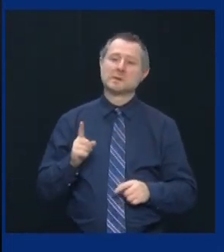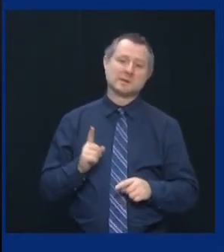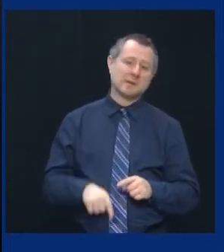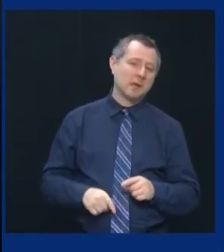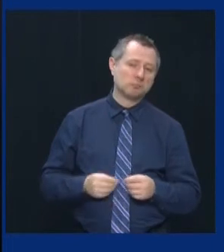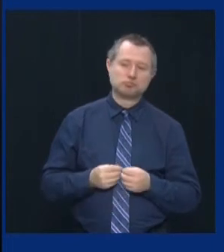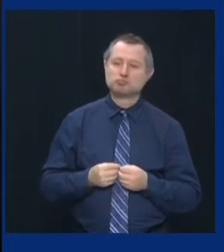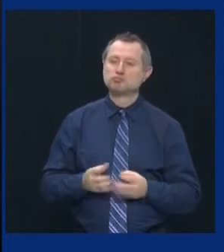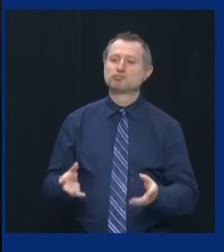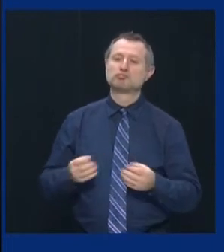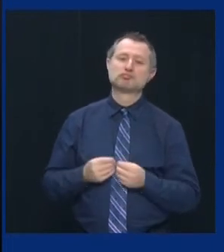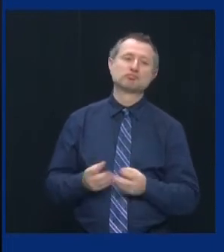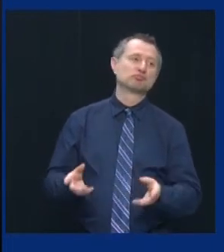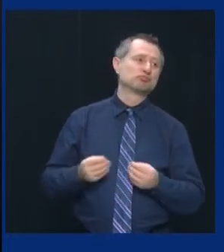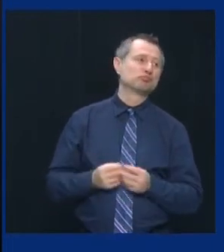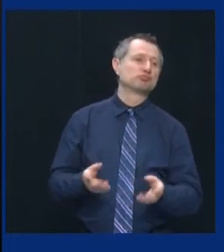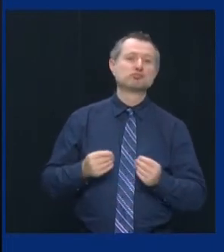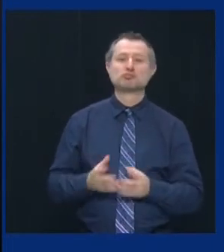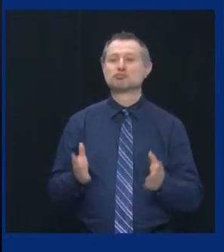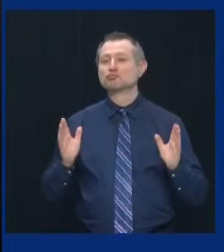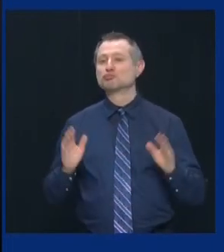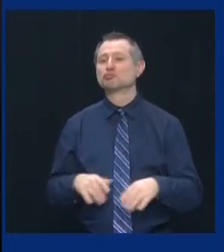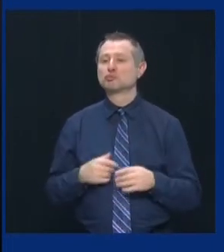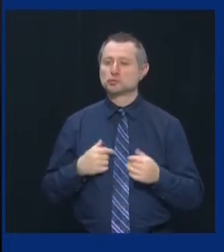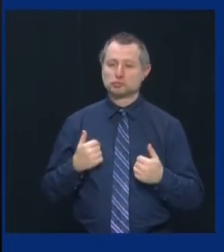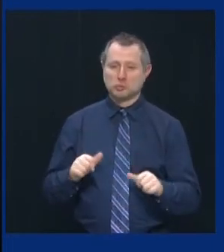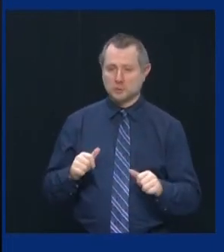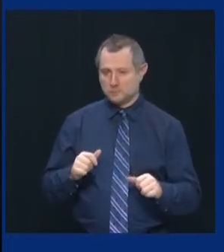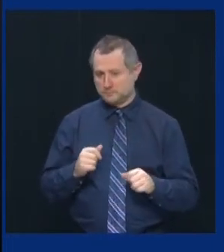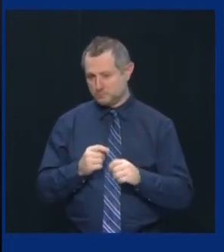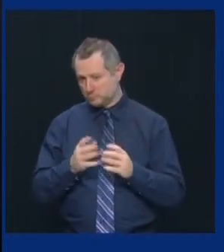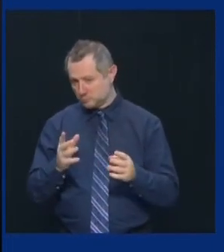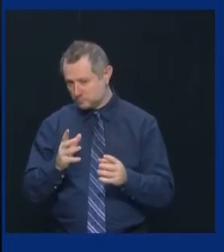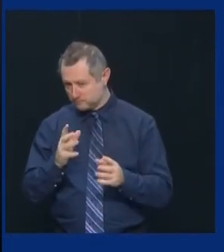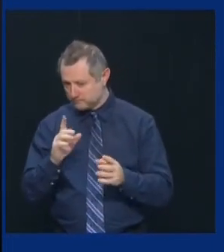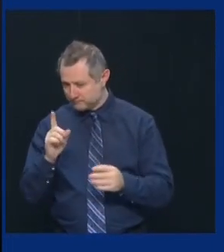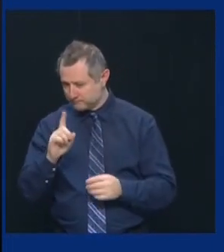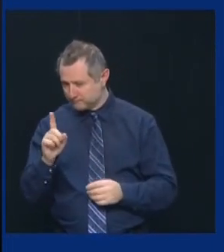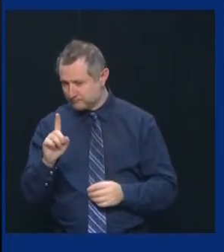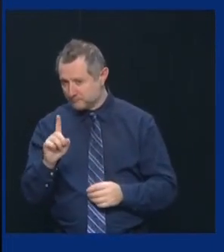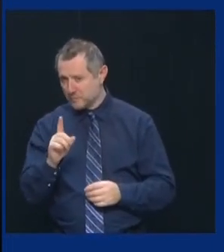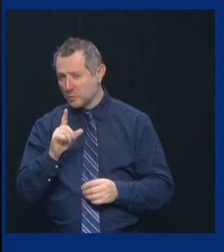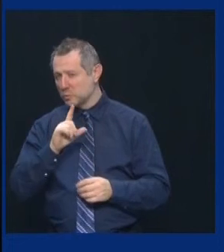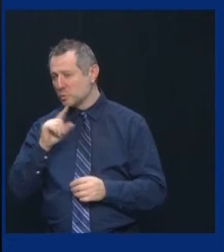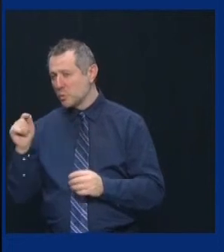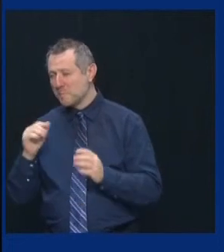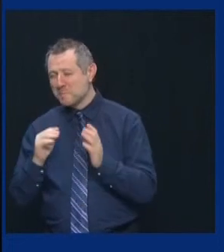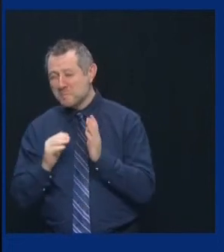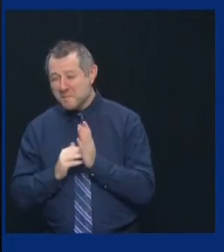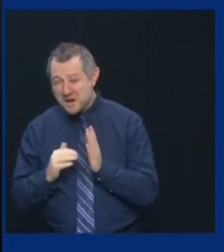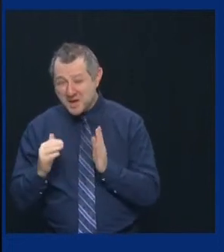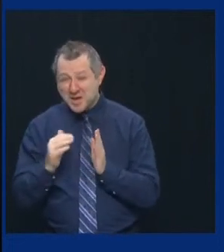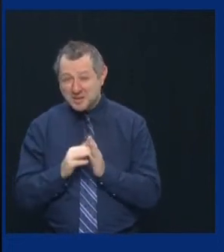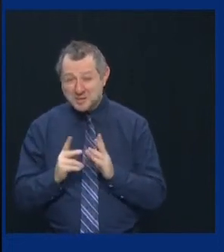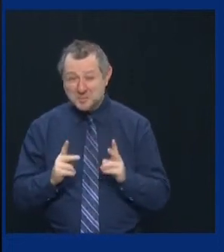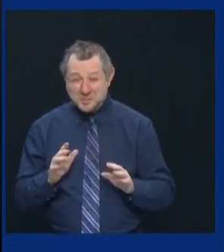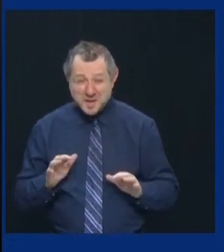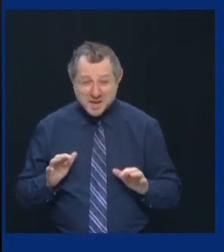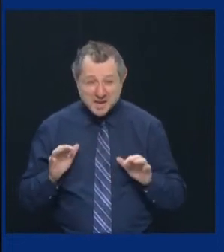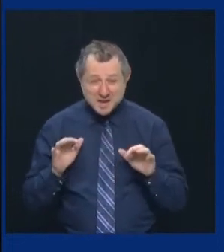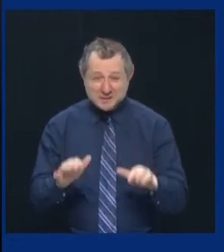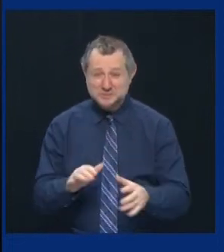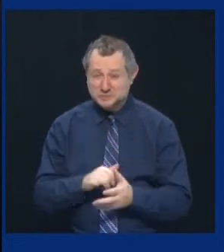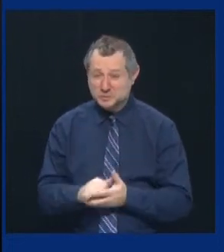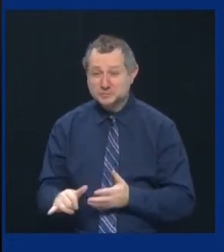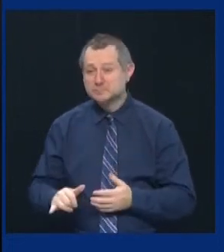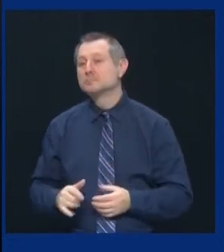this as quickly as we're trying to dispense it to 20 million people without